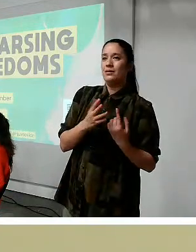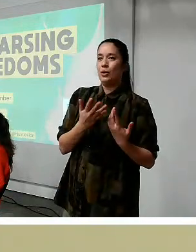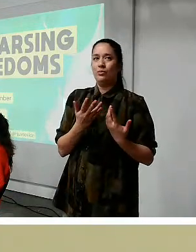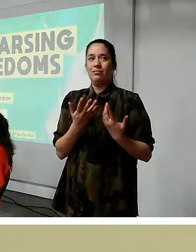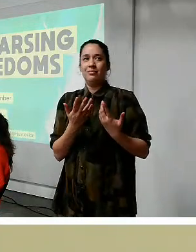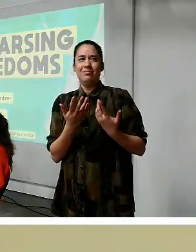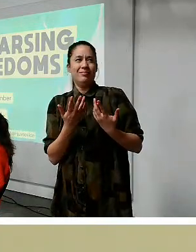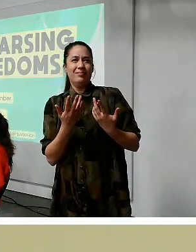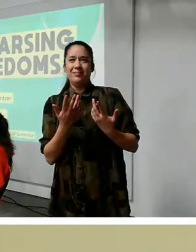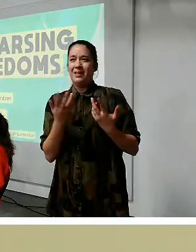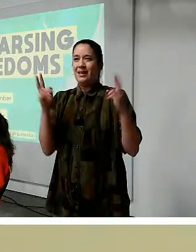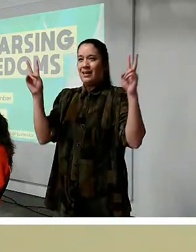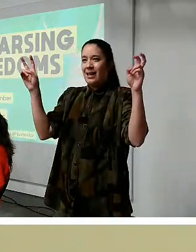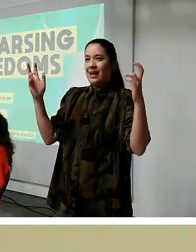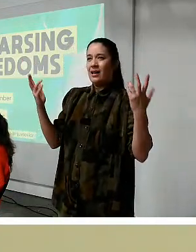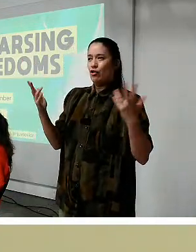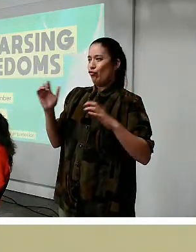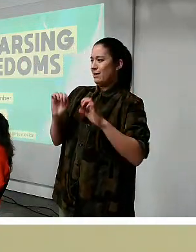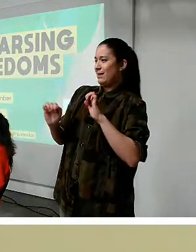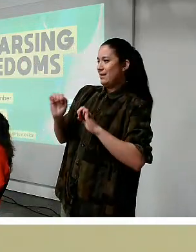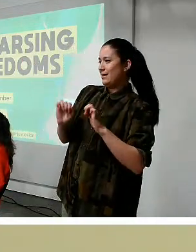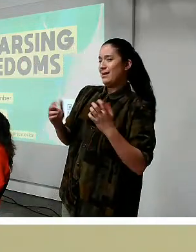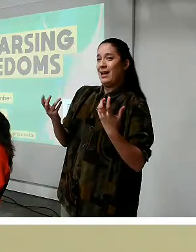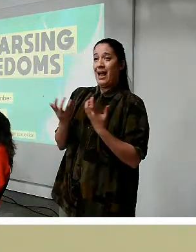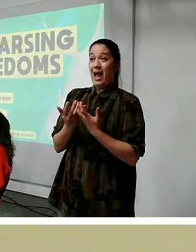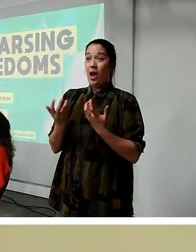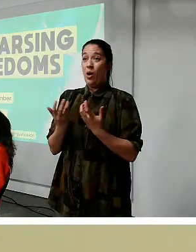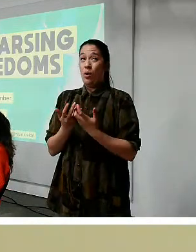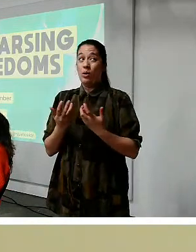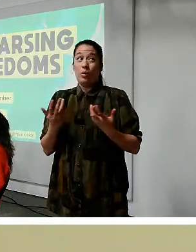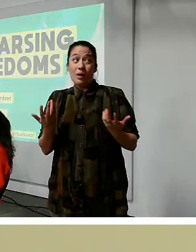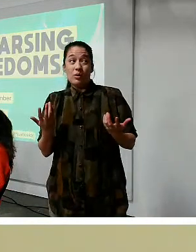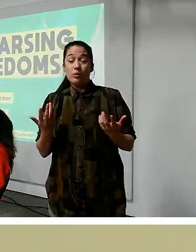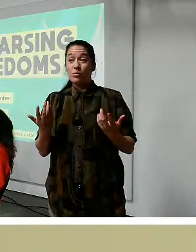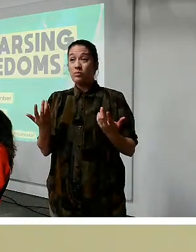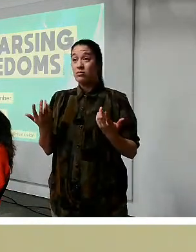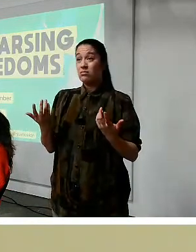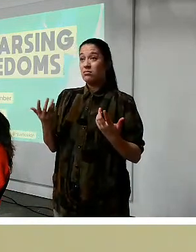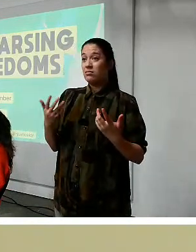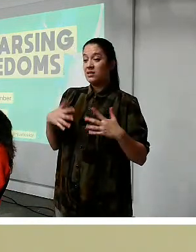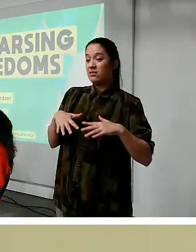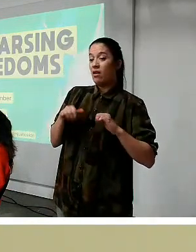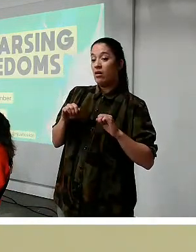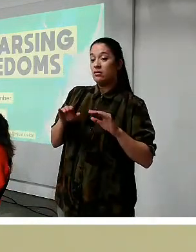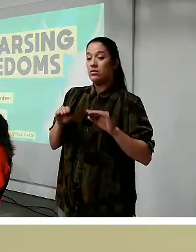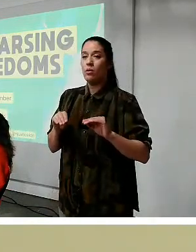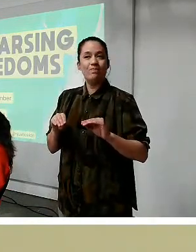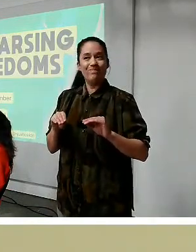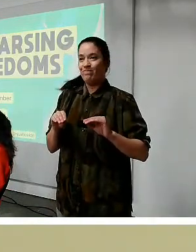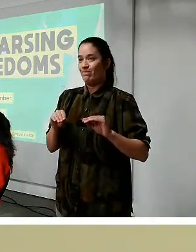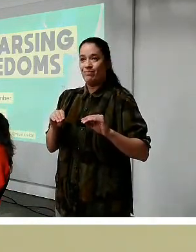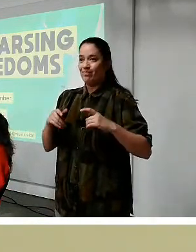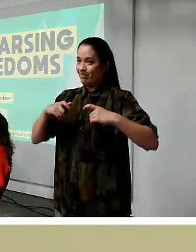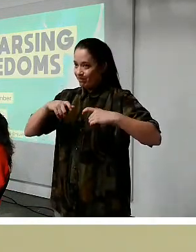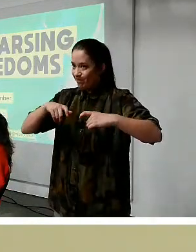resist? Well, we're not beginning, are we? We just keep on keeping on. We find new ways of winning.